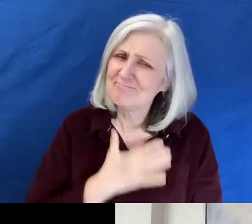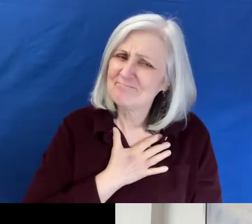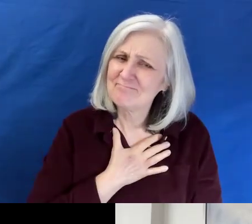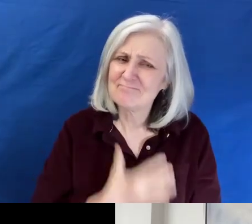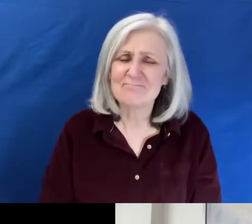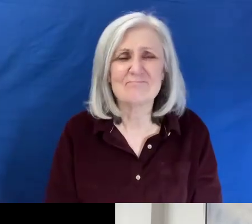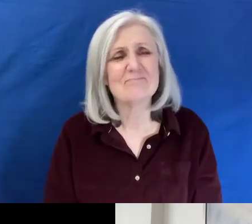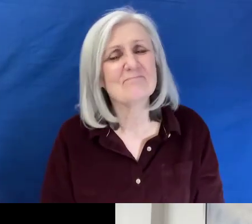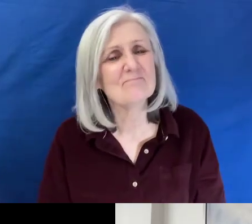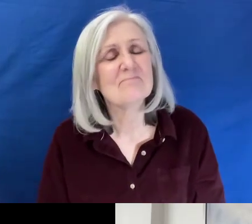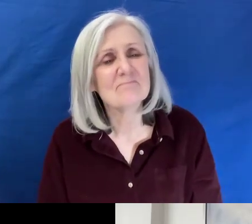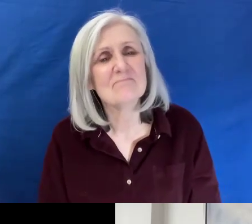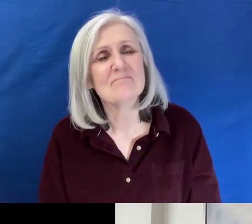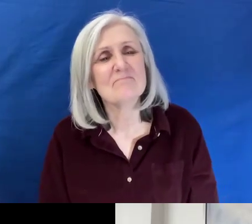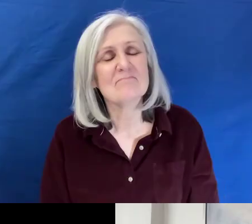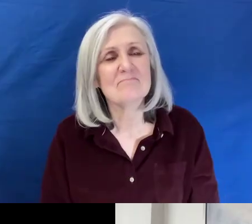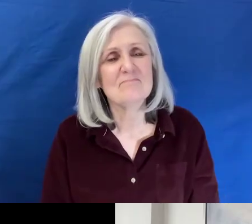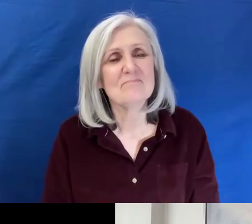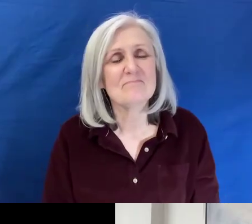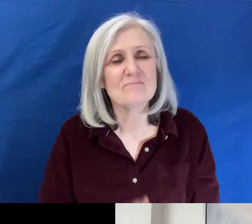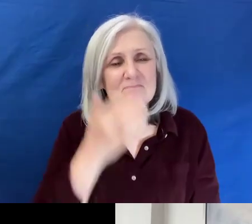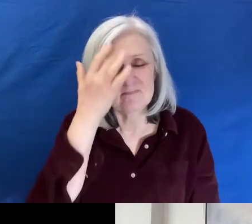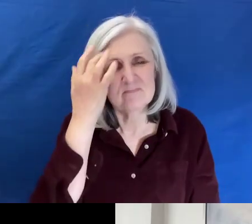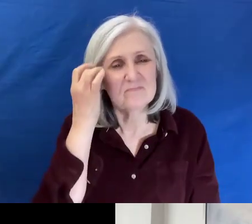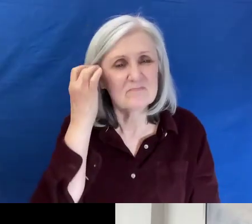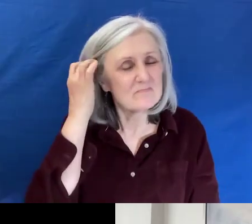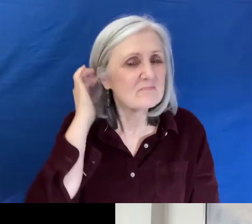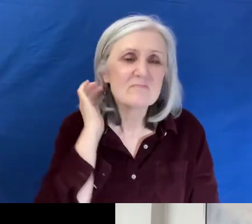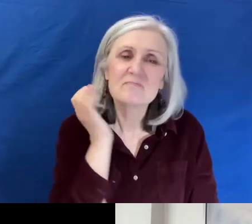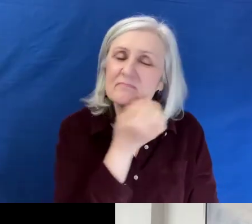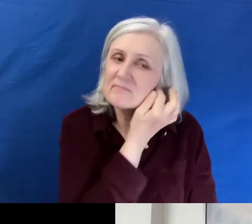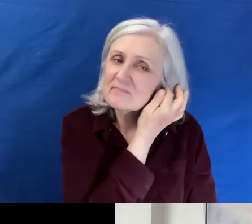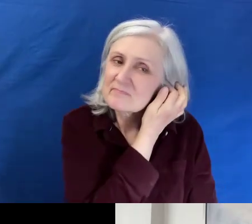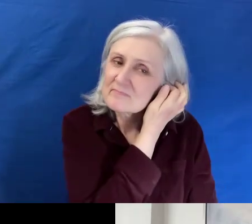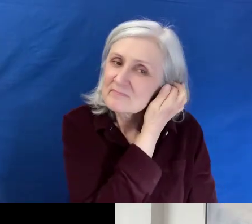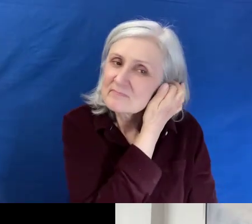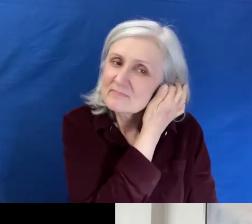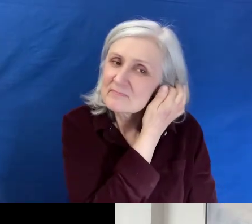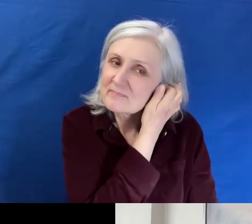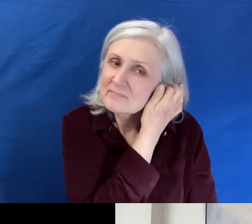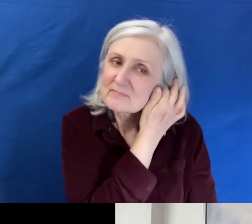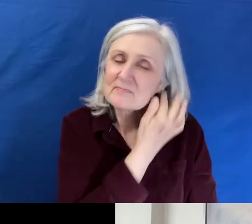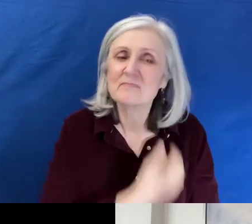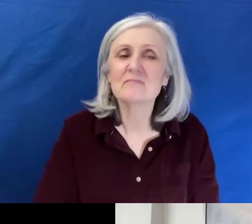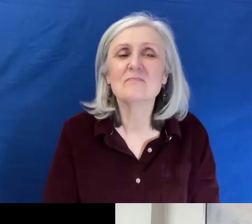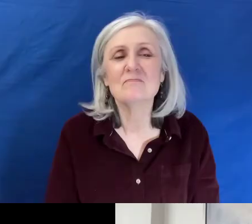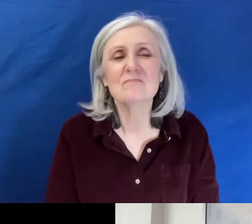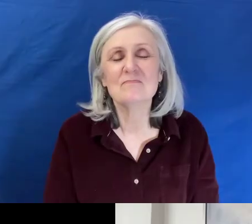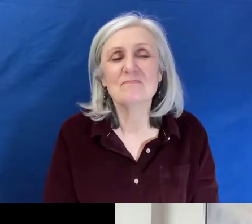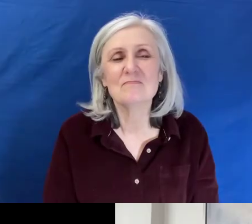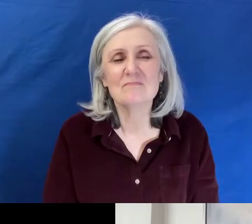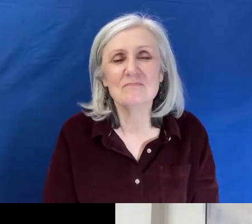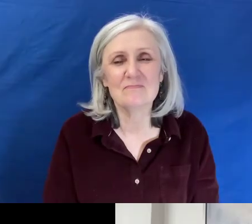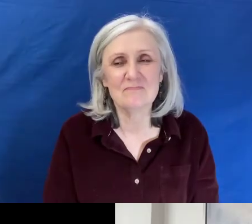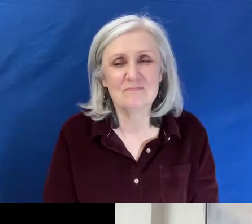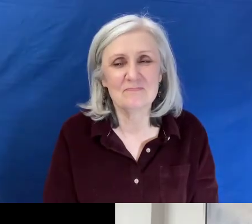really like all these timeless TV series or movies because we can actually see what people go through on the way